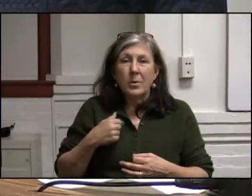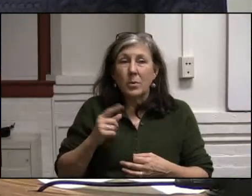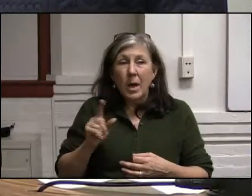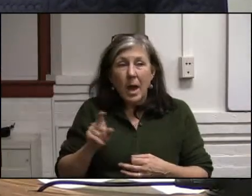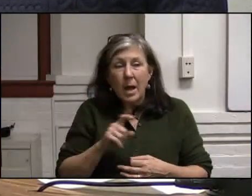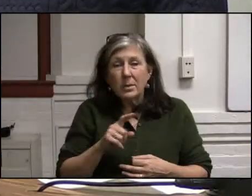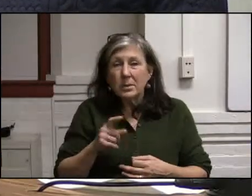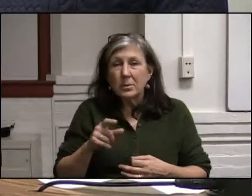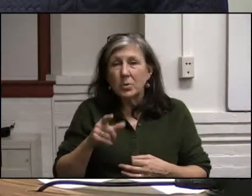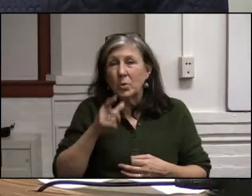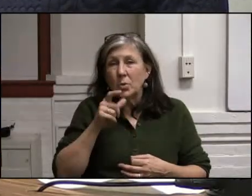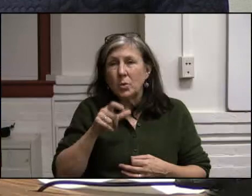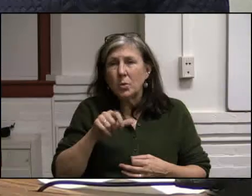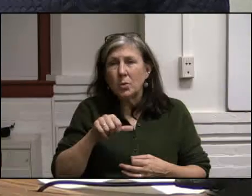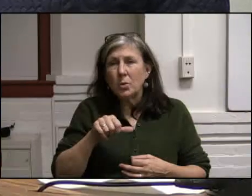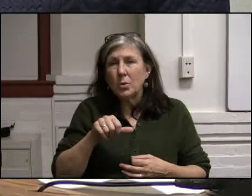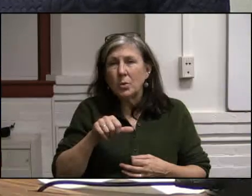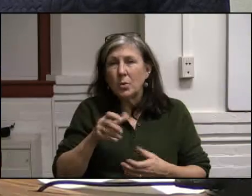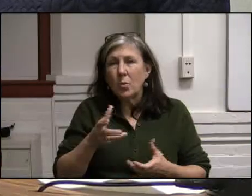to have the